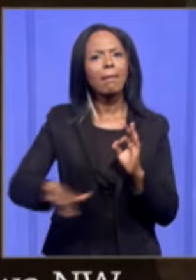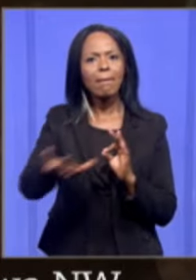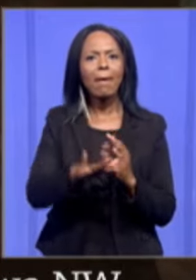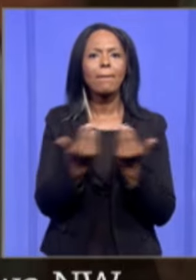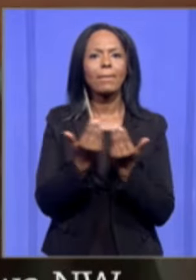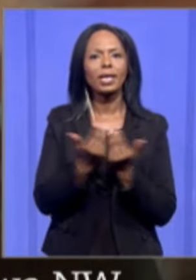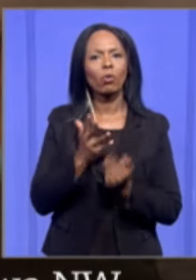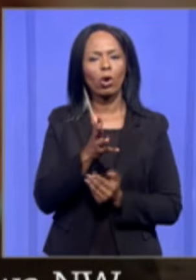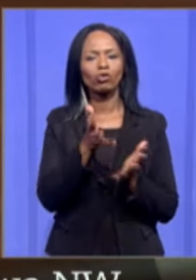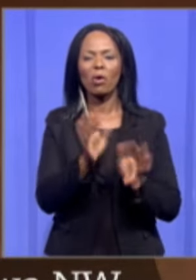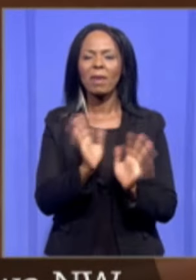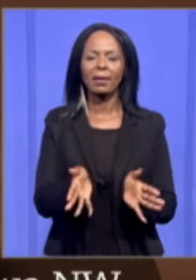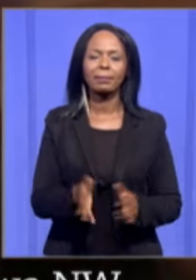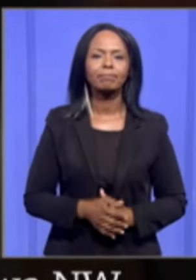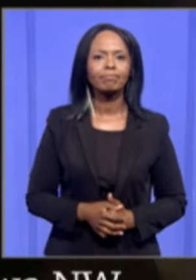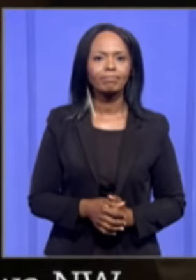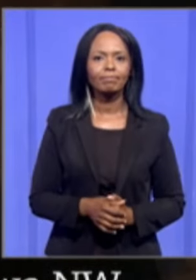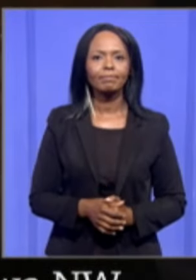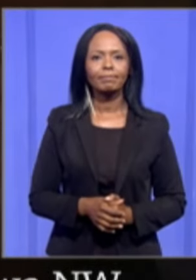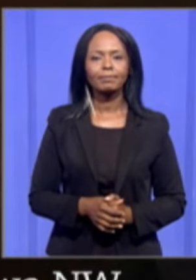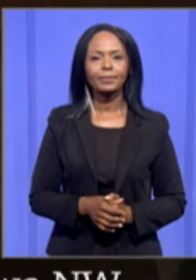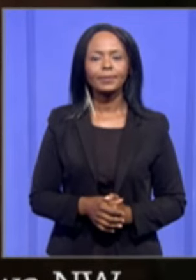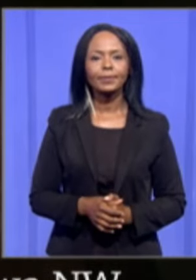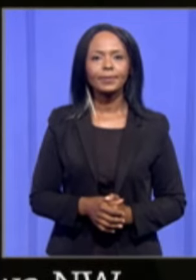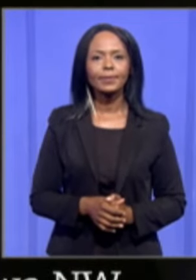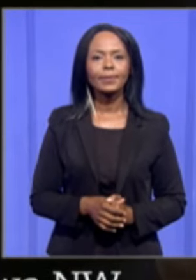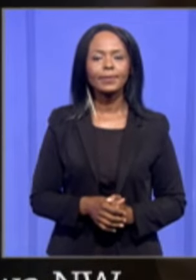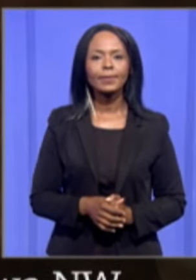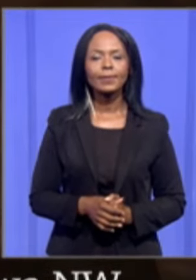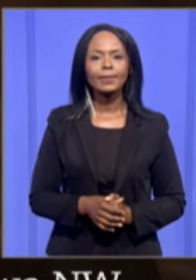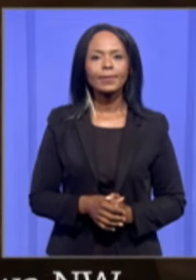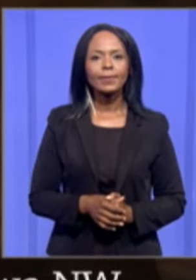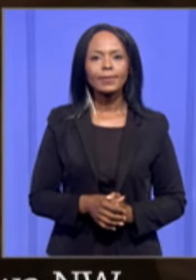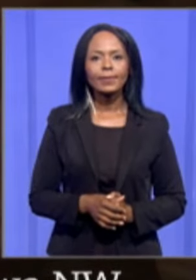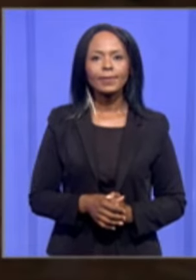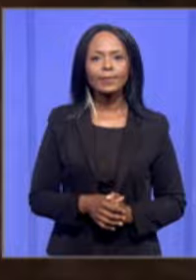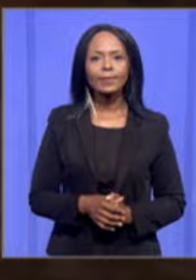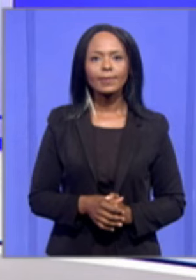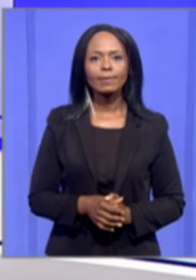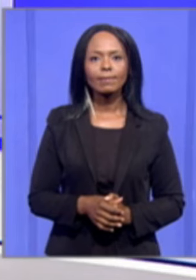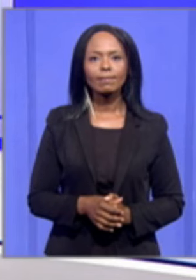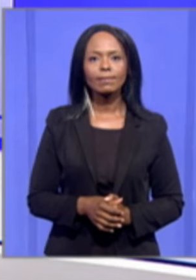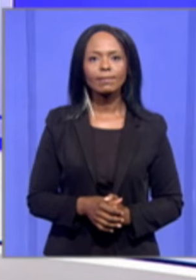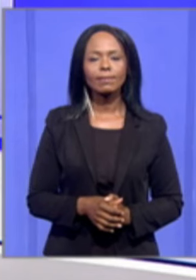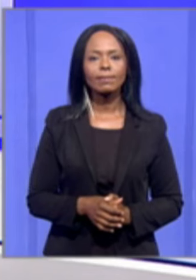Ipopele, SABC News, Disaneng kwa ntle ga Mahikeng.